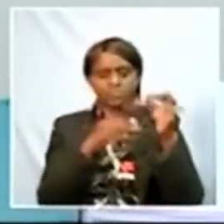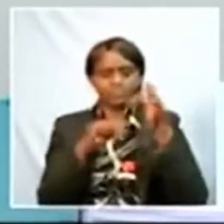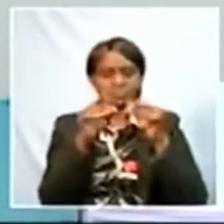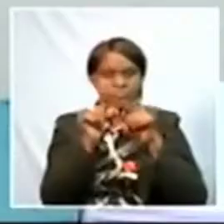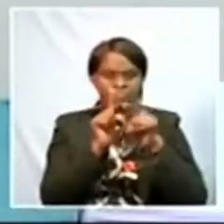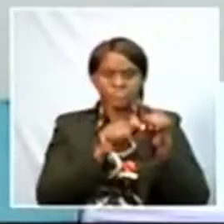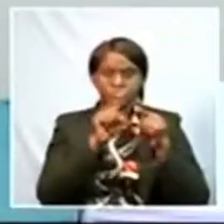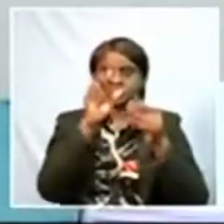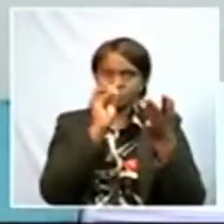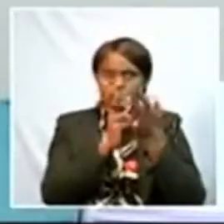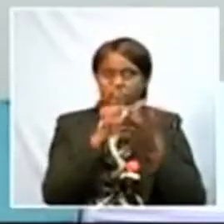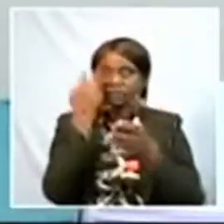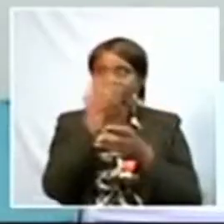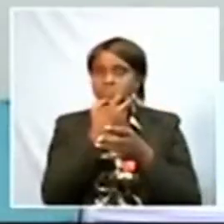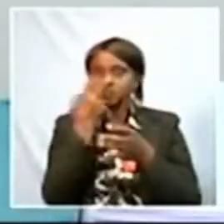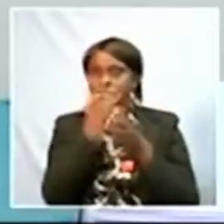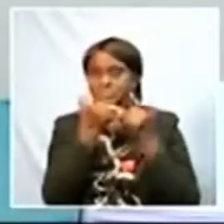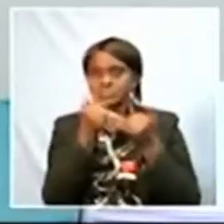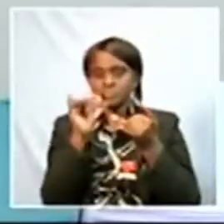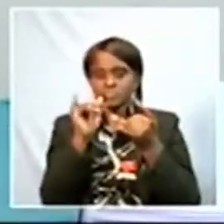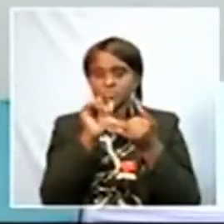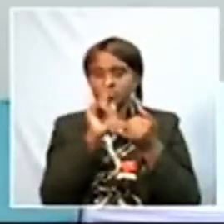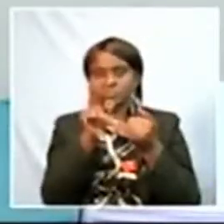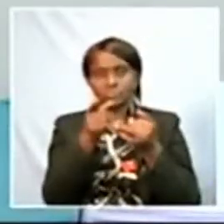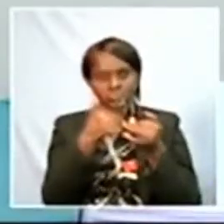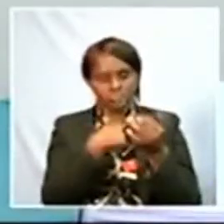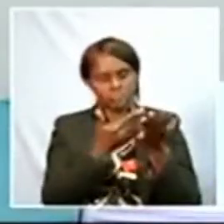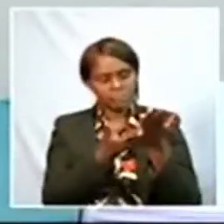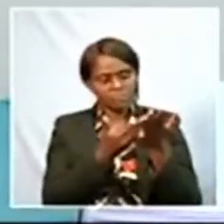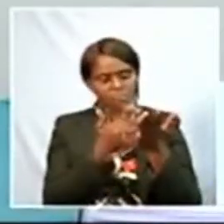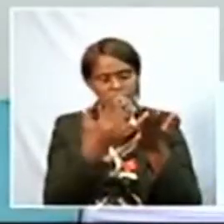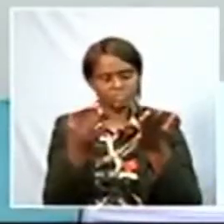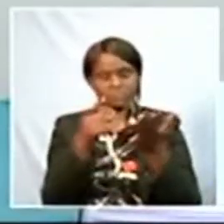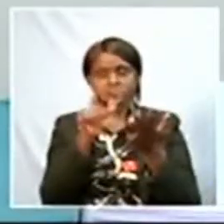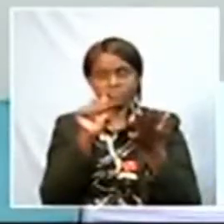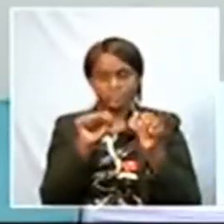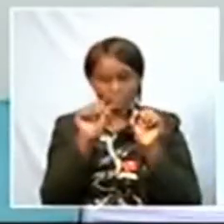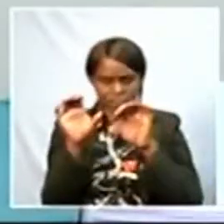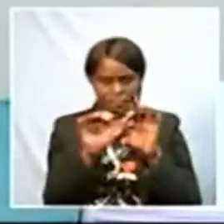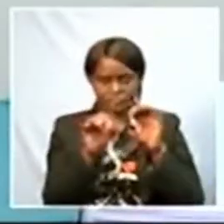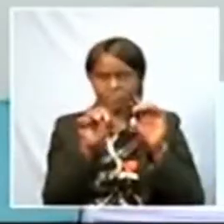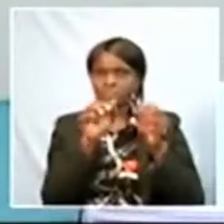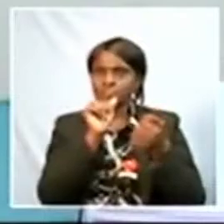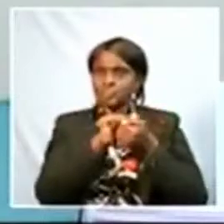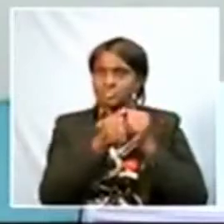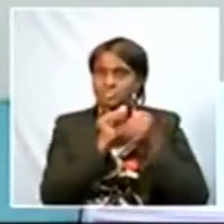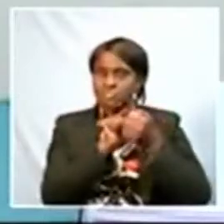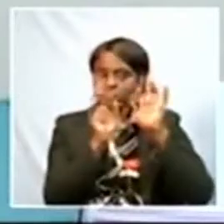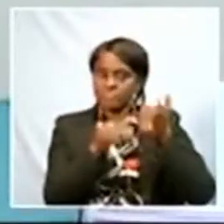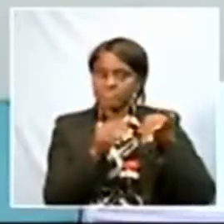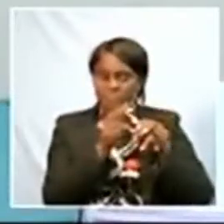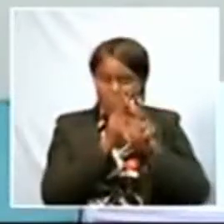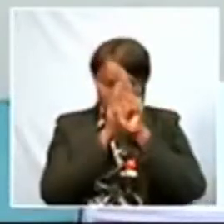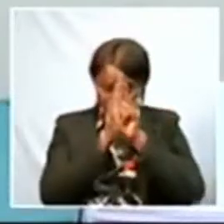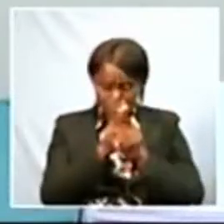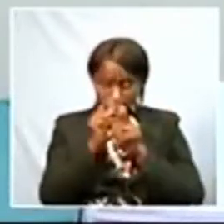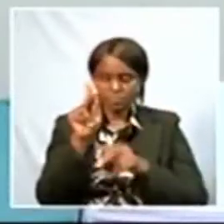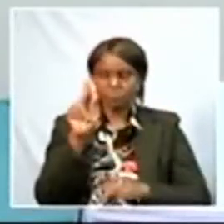putting it in orally now. These are things that you can do. And the query is dropped. Honorable